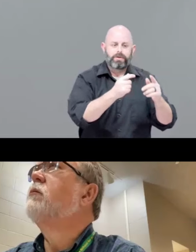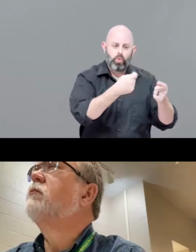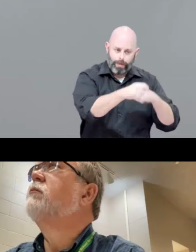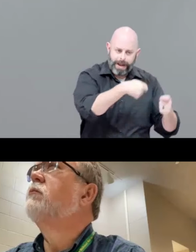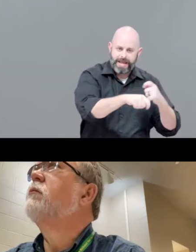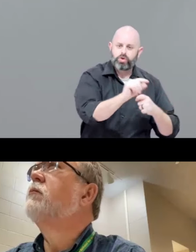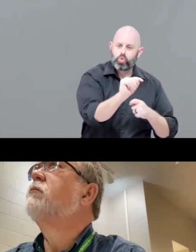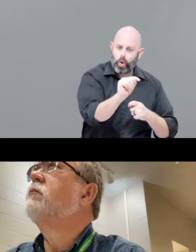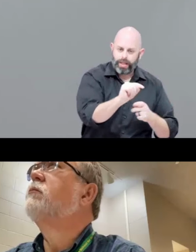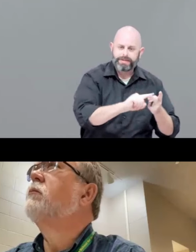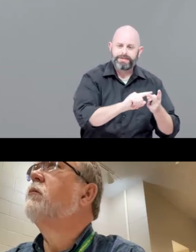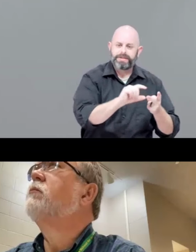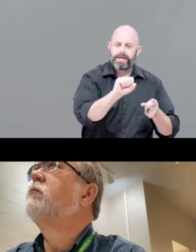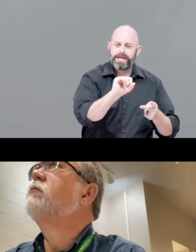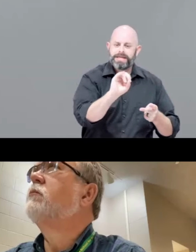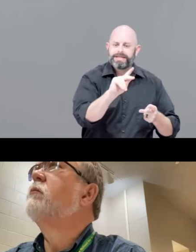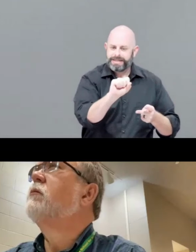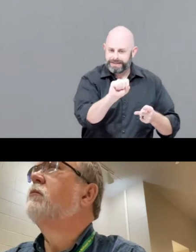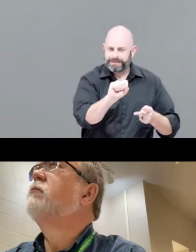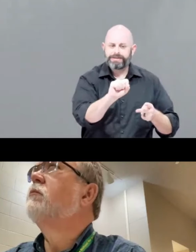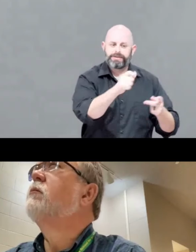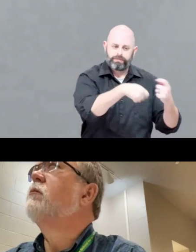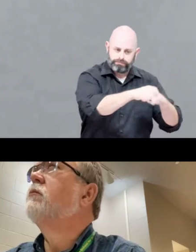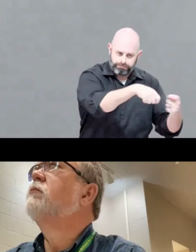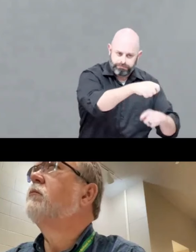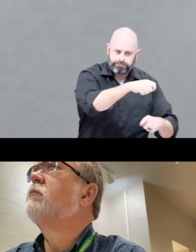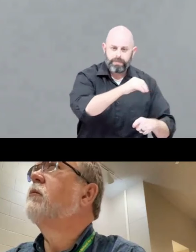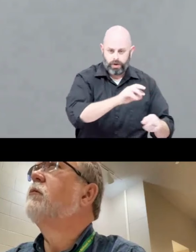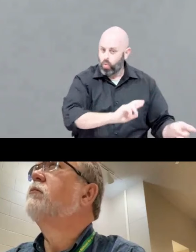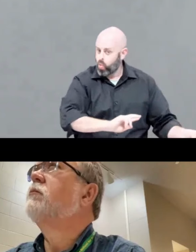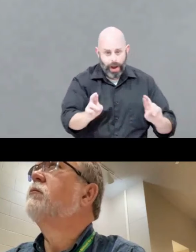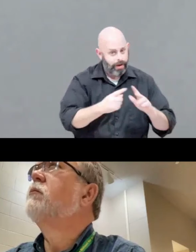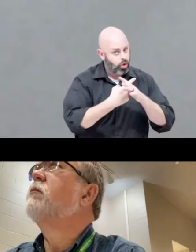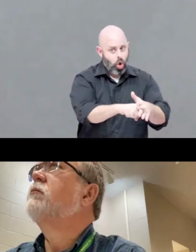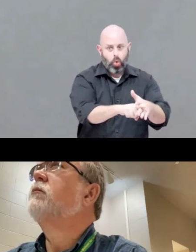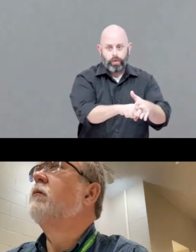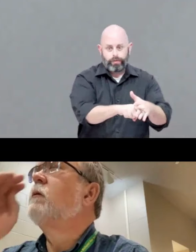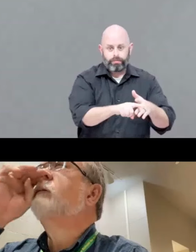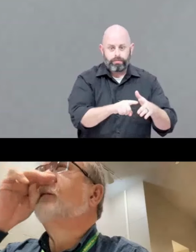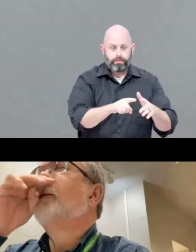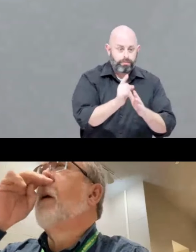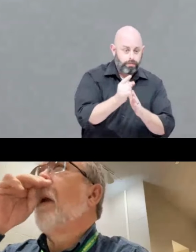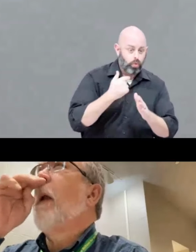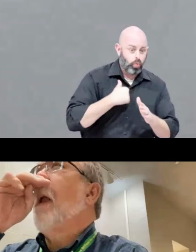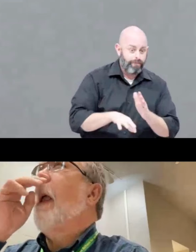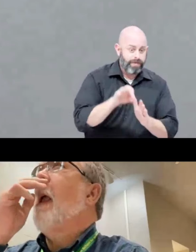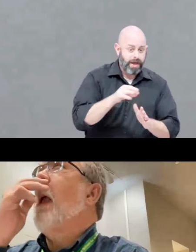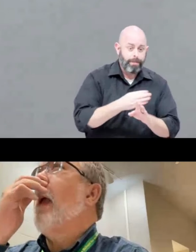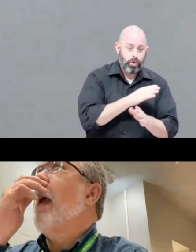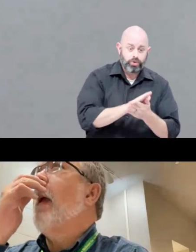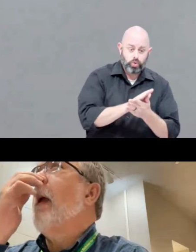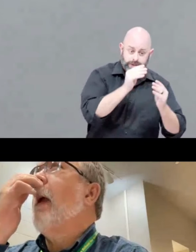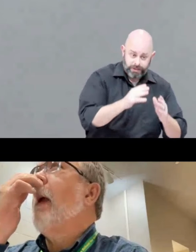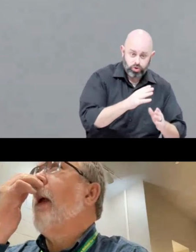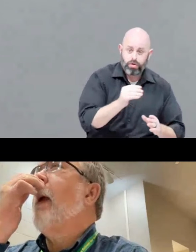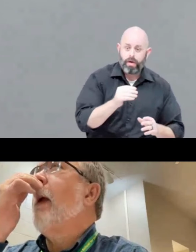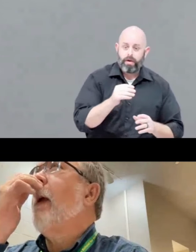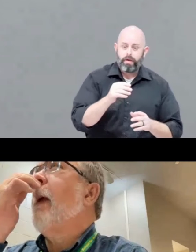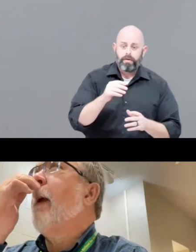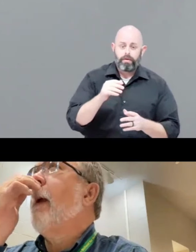the toilets and the sinks in the bathrooms. And it's ready to go as soon as we can find a preschool teacher and we get